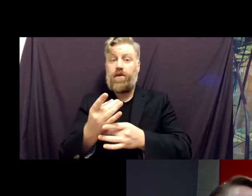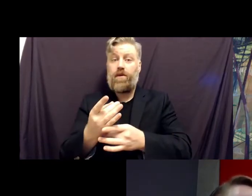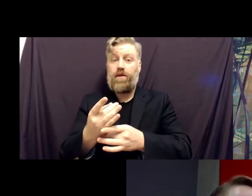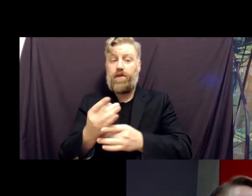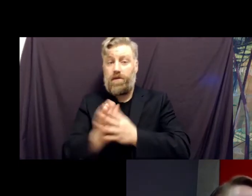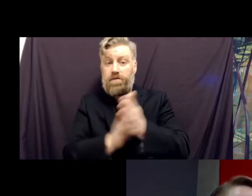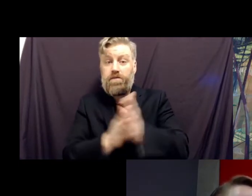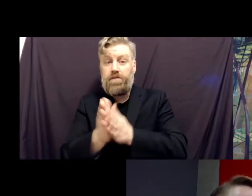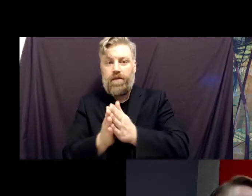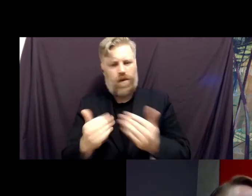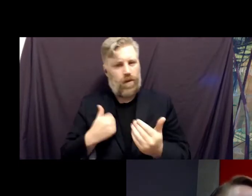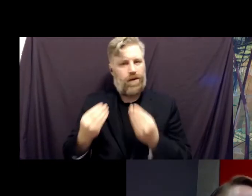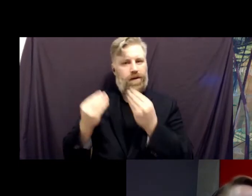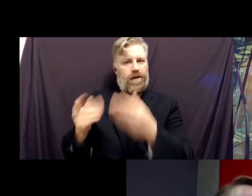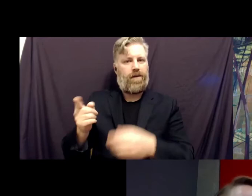to participate.